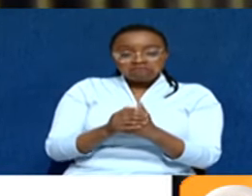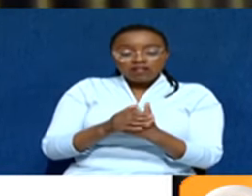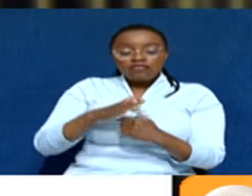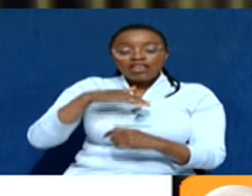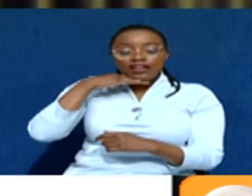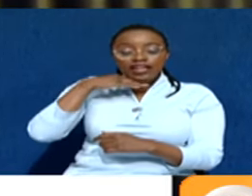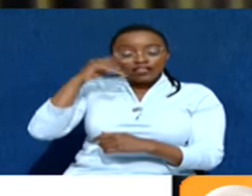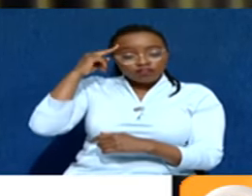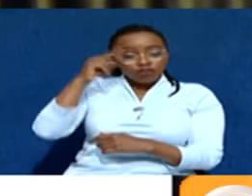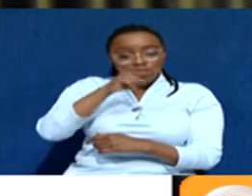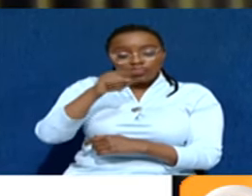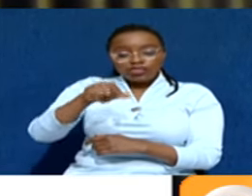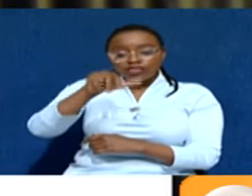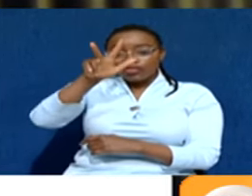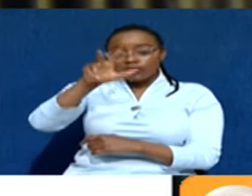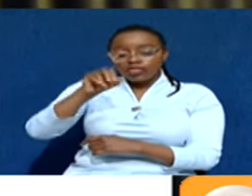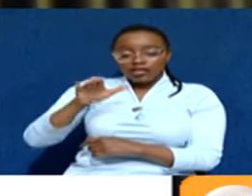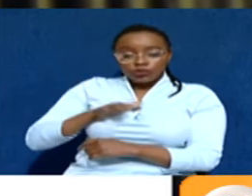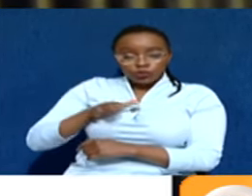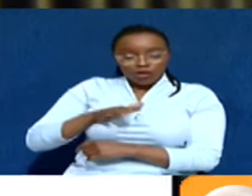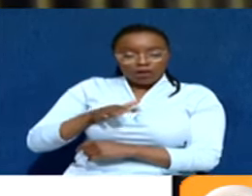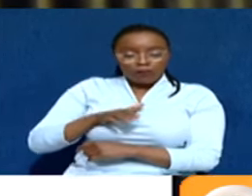and of the deaths of these 30 women.